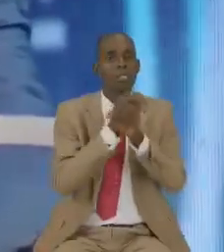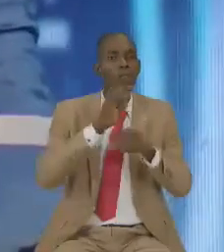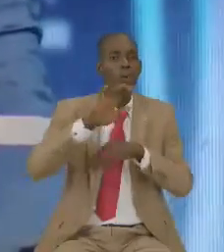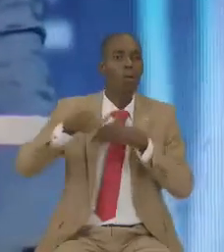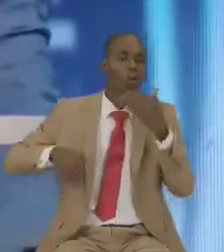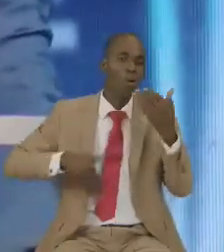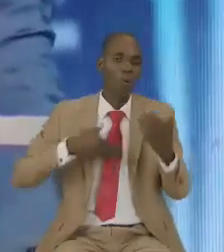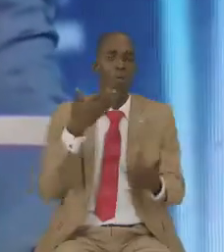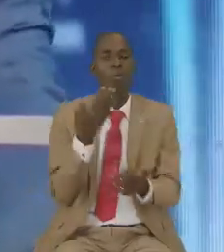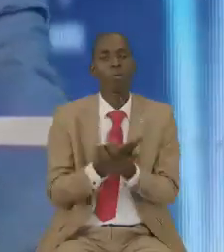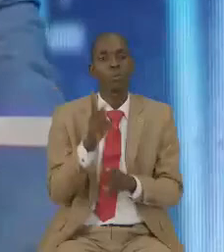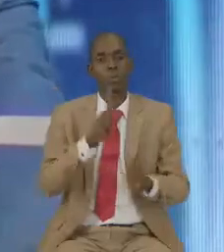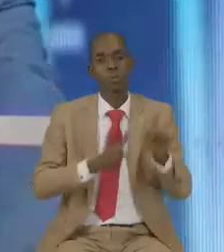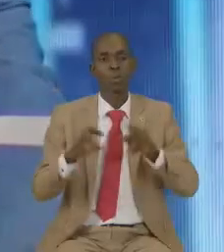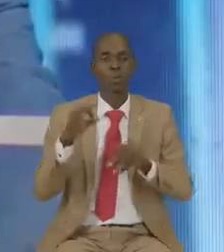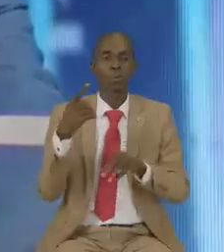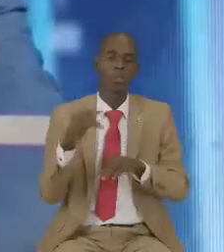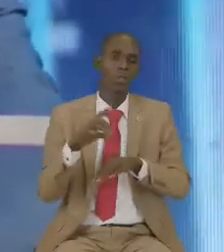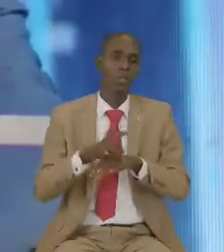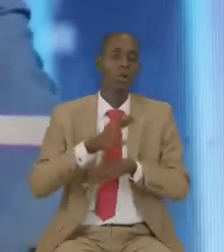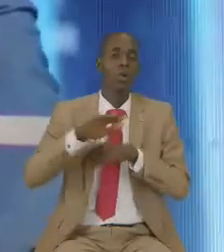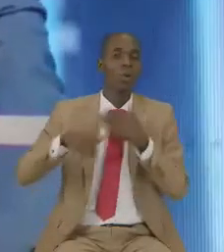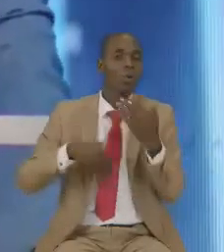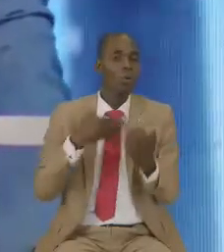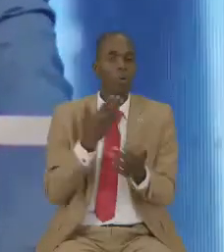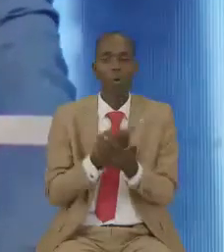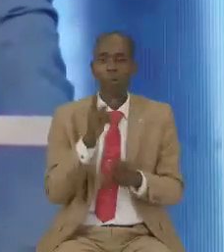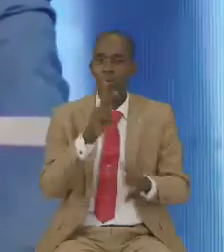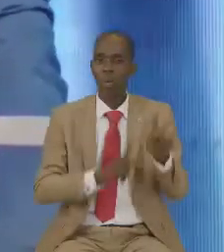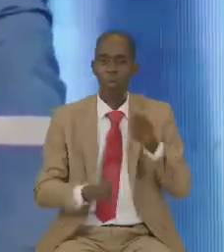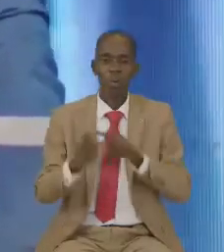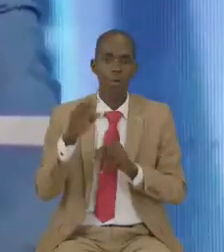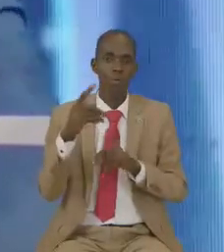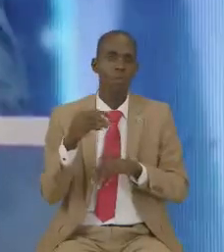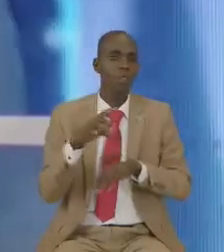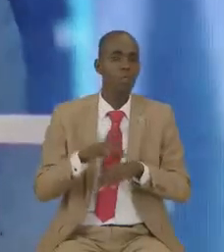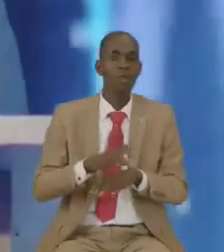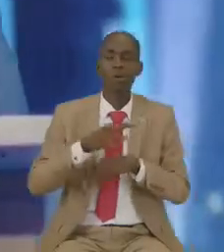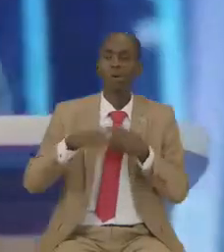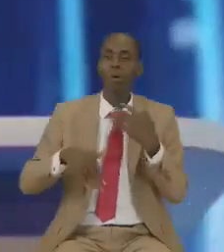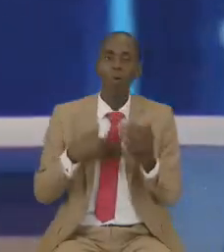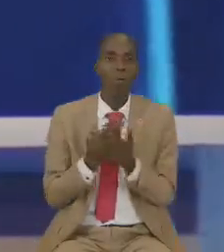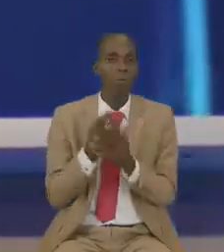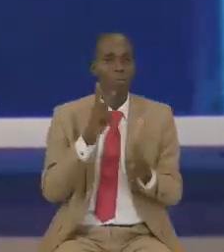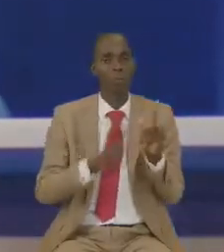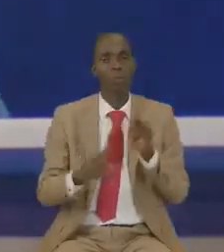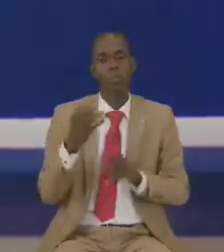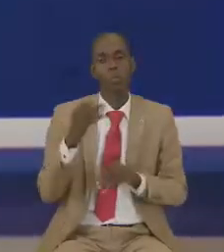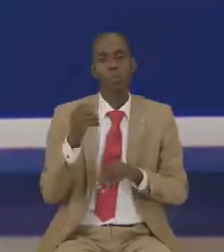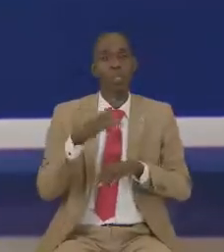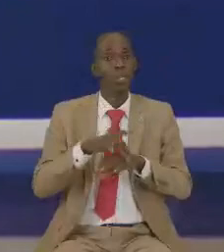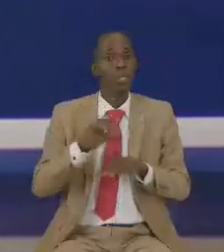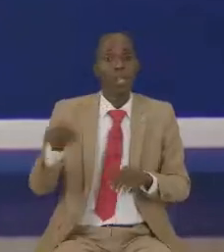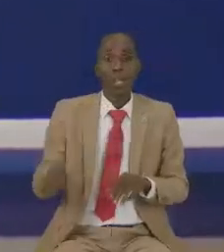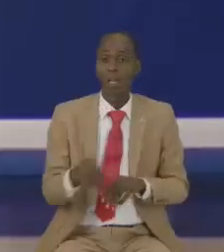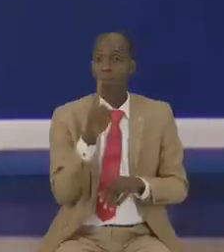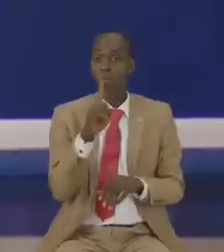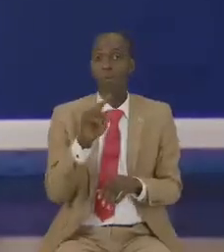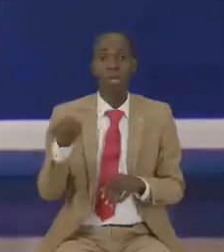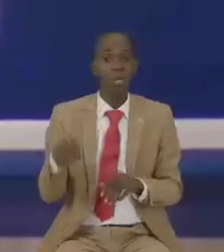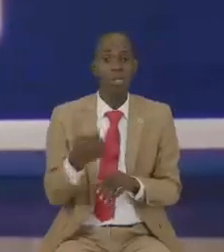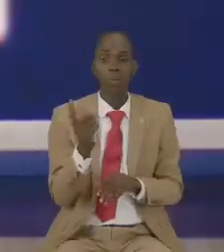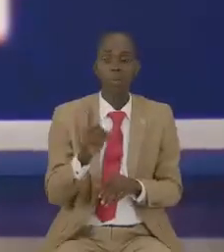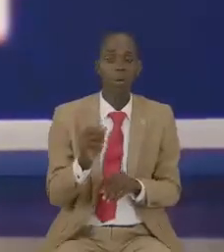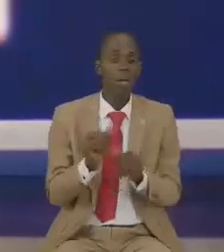the earth. Look at that. All the ends of the earth. All the ends of the earth. Anyone, anywhere, wherever